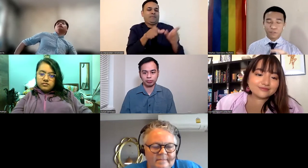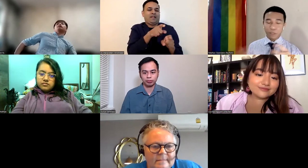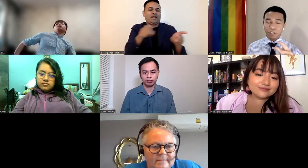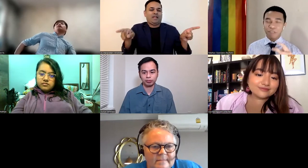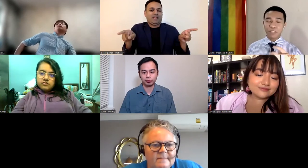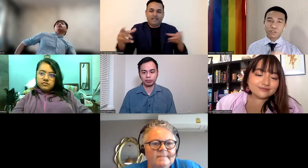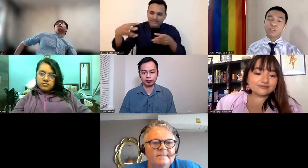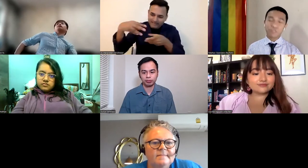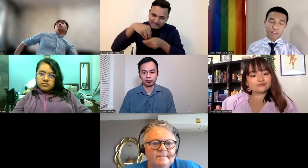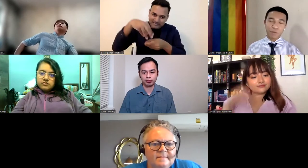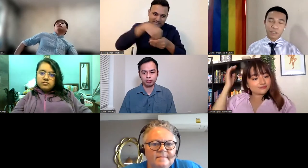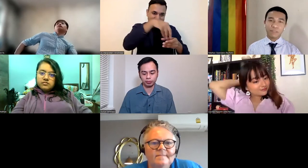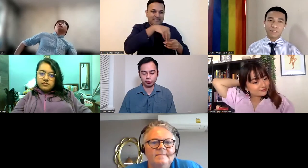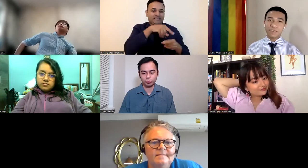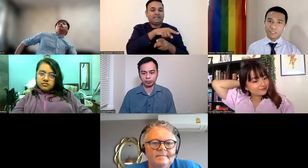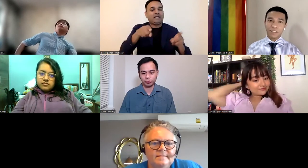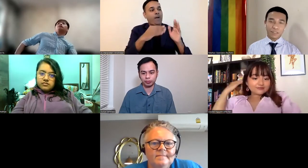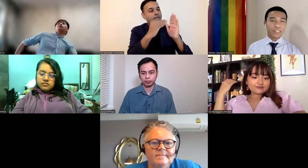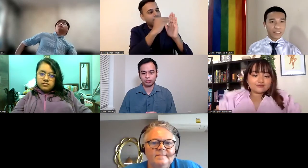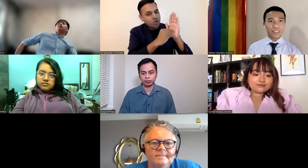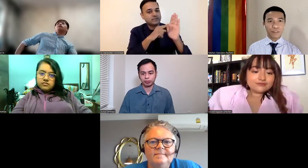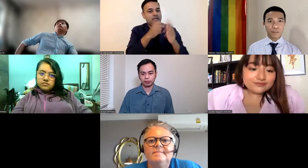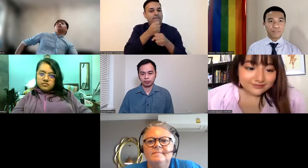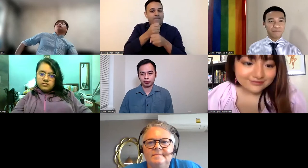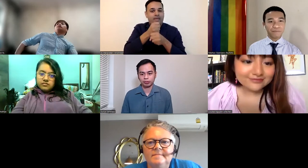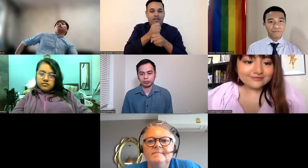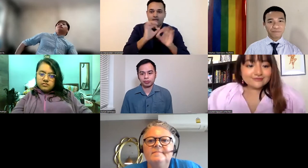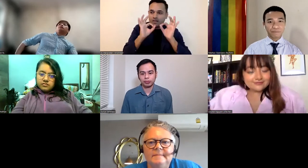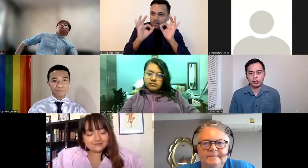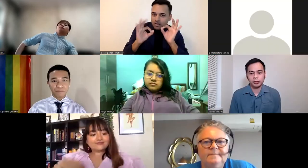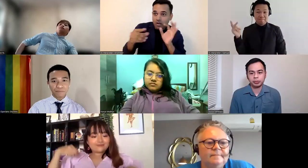schools. We could have better schools for everyone. So yeah, that's for me.